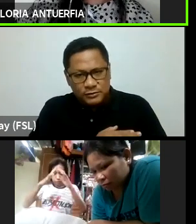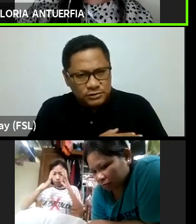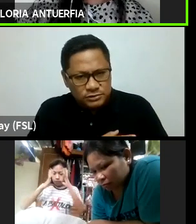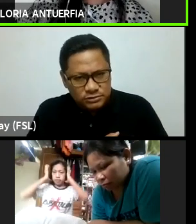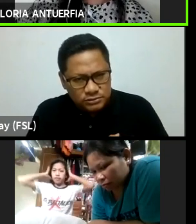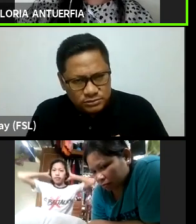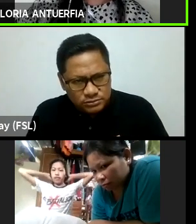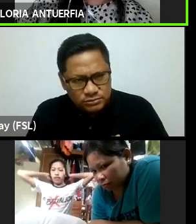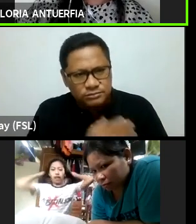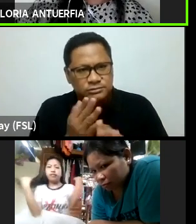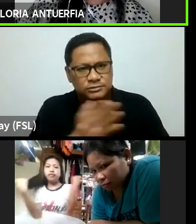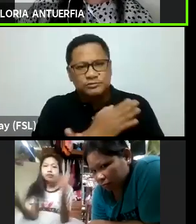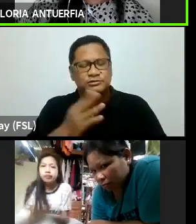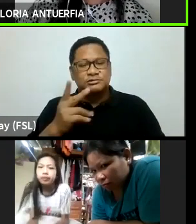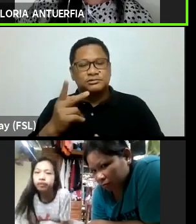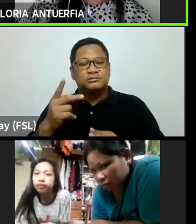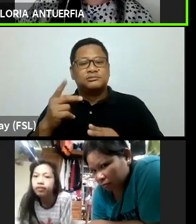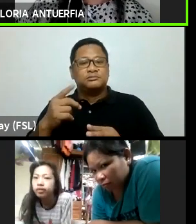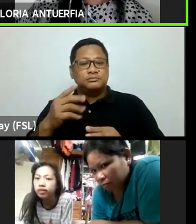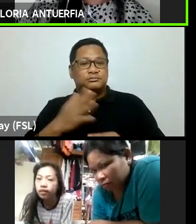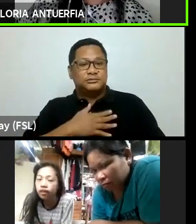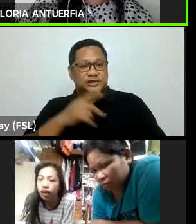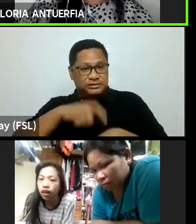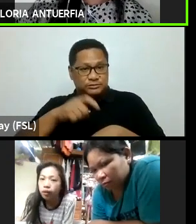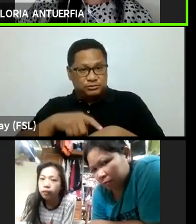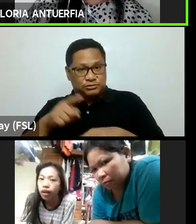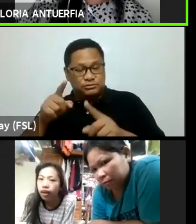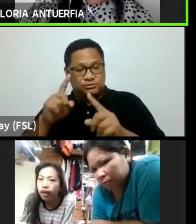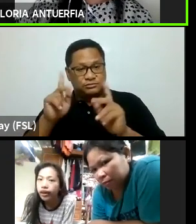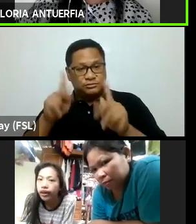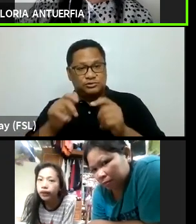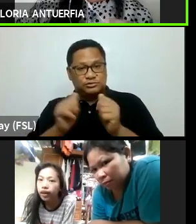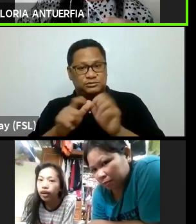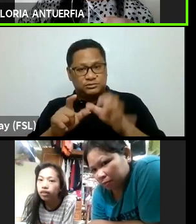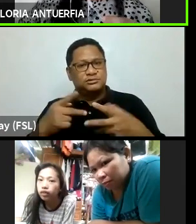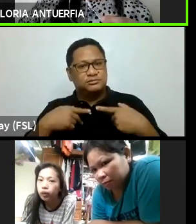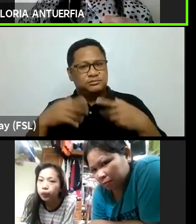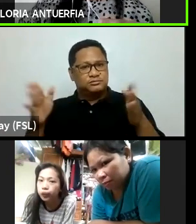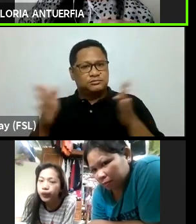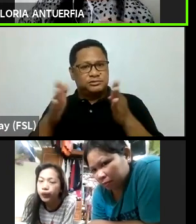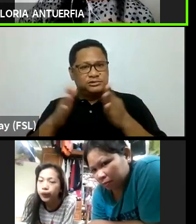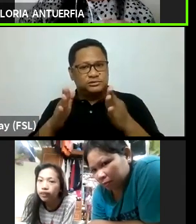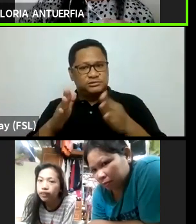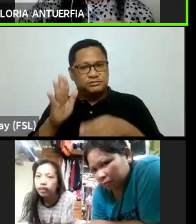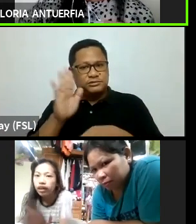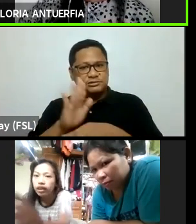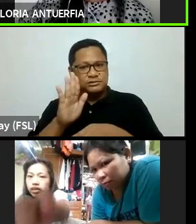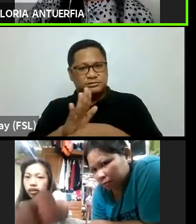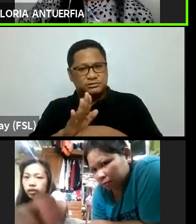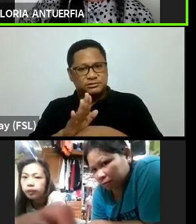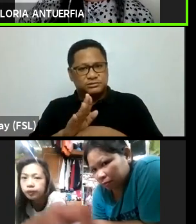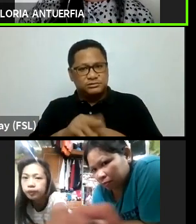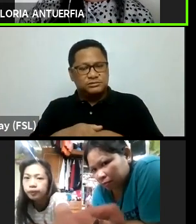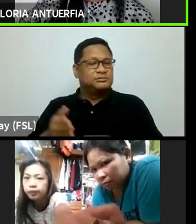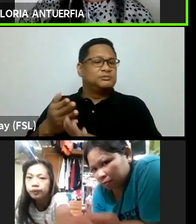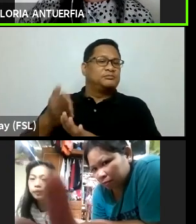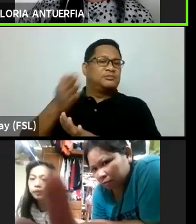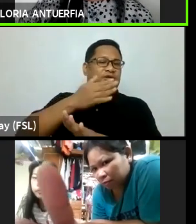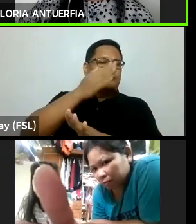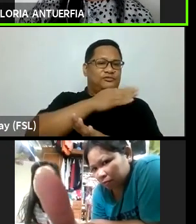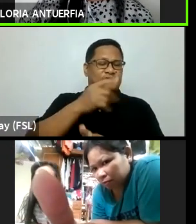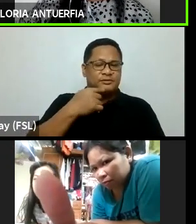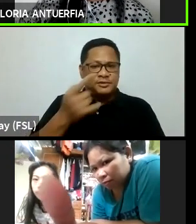devote my time sa mga PWDs, I got into this small business na before, since before pa. During CFP pa, Rome, ginagawa ko